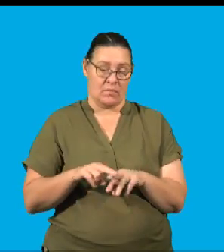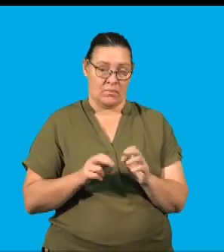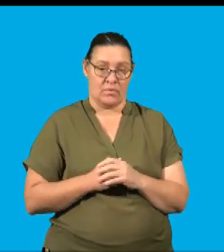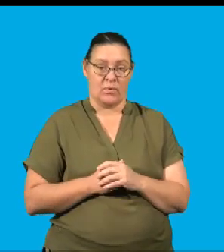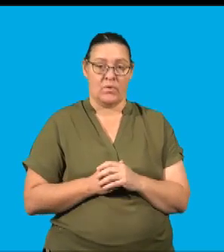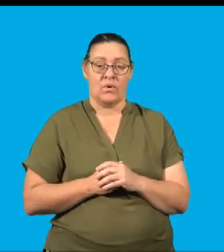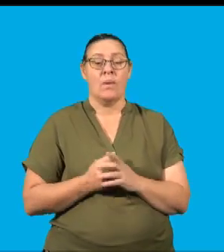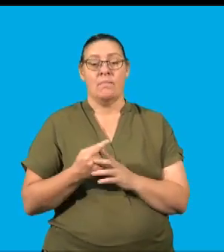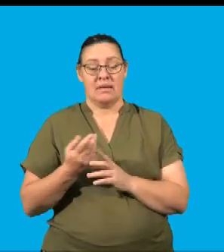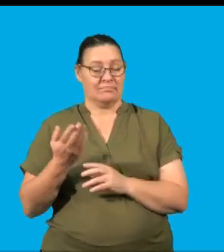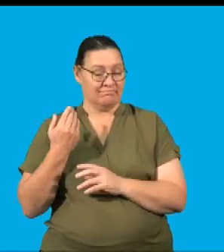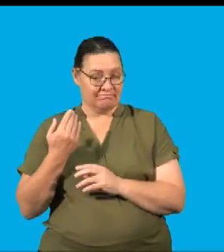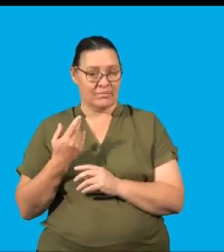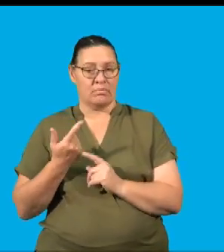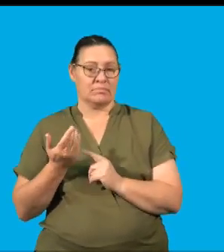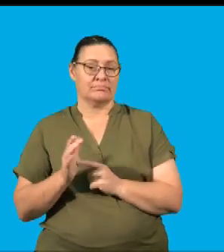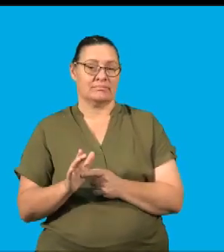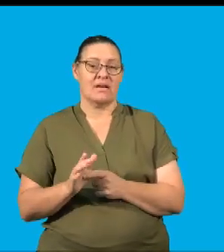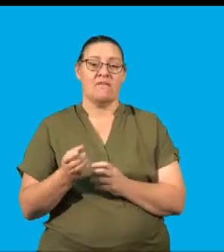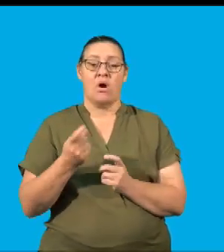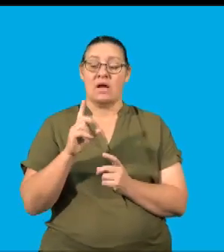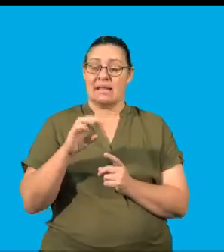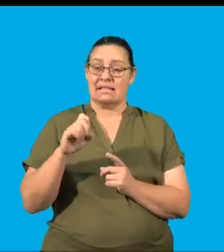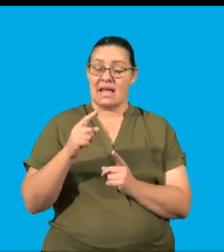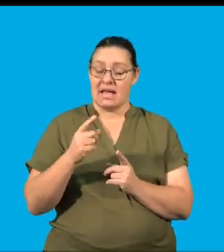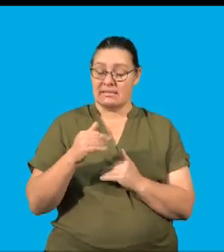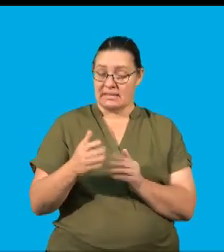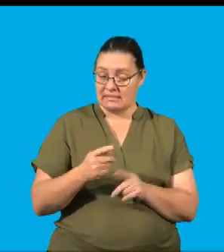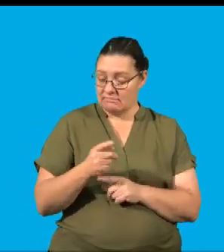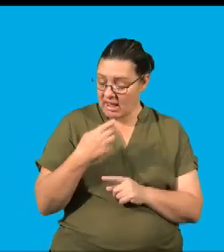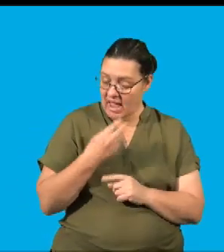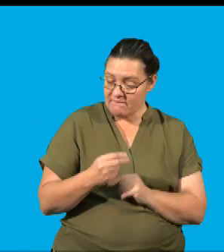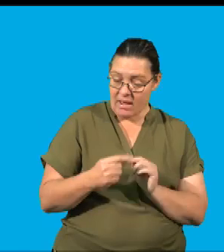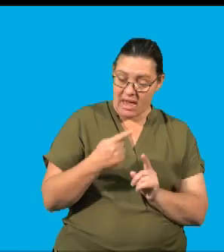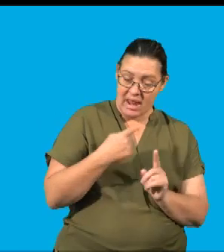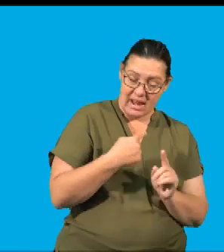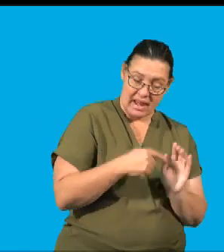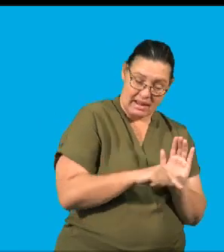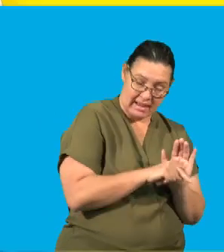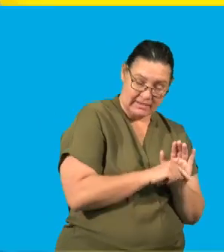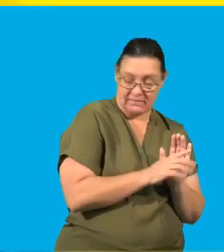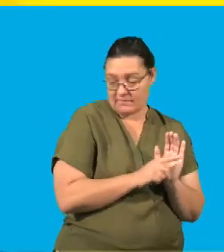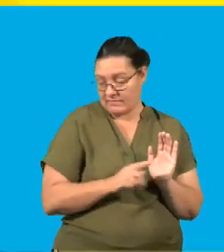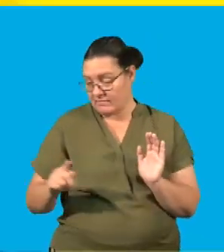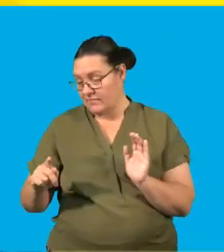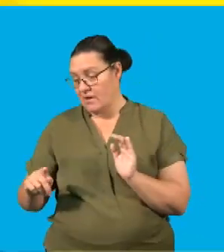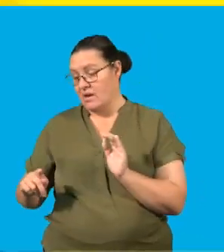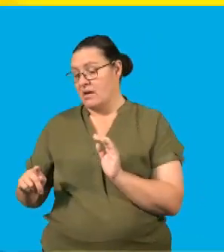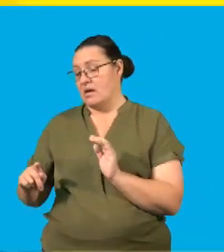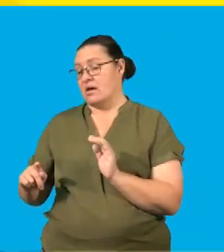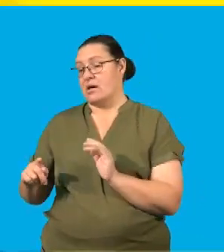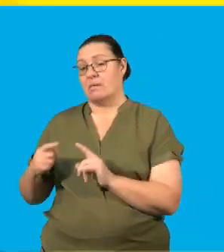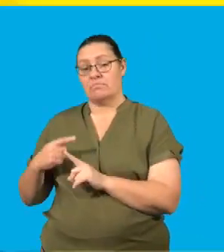minimum values. I addressed this in the lesson that if you are given a data set that has positive and negative, First, arrange your